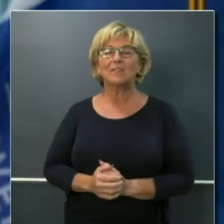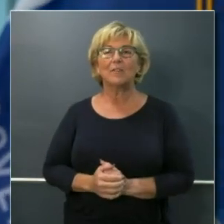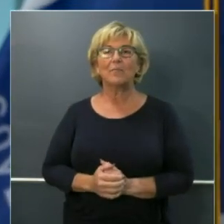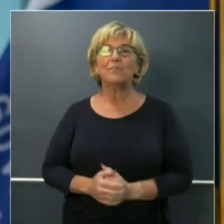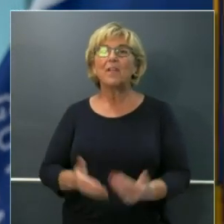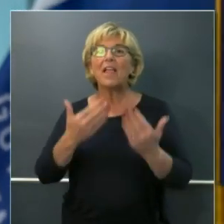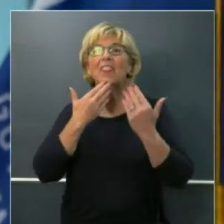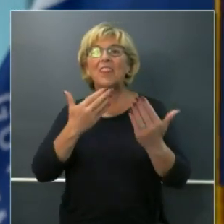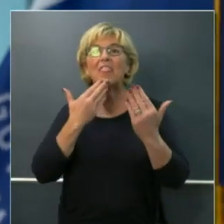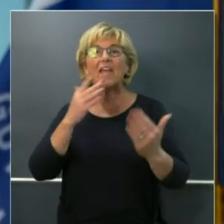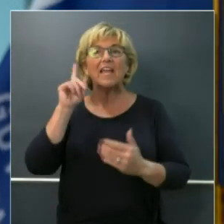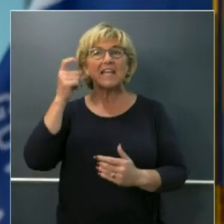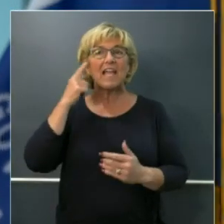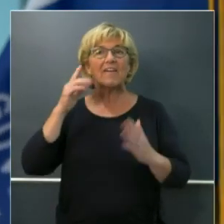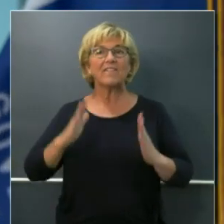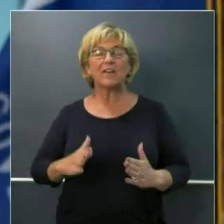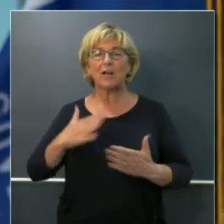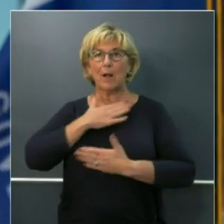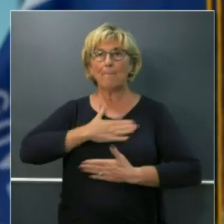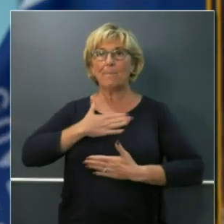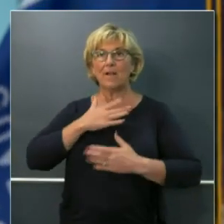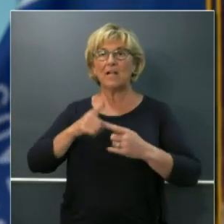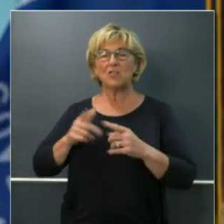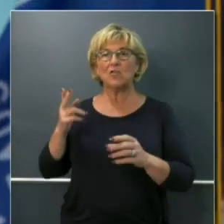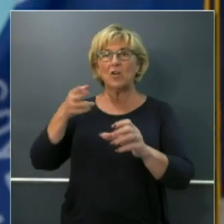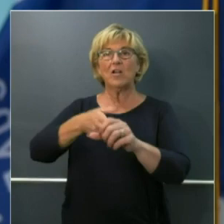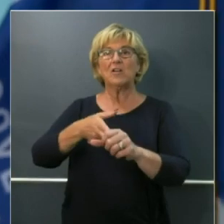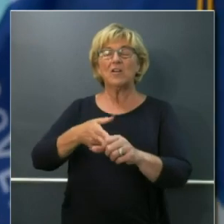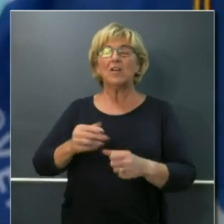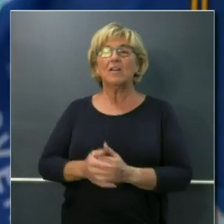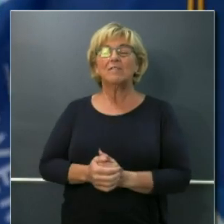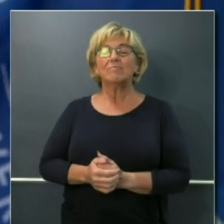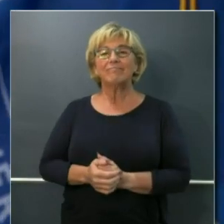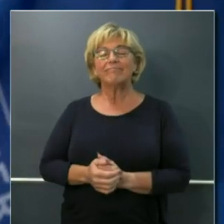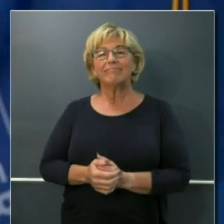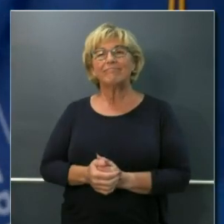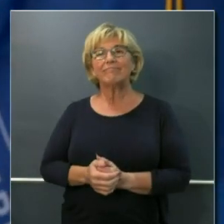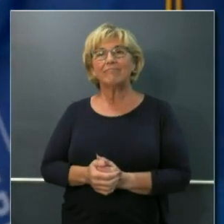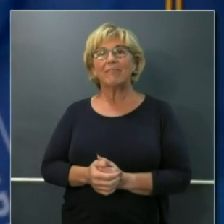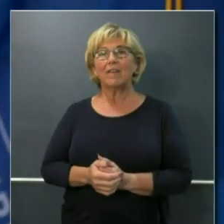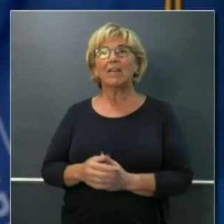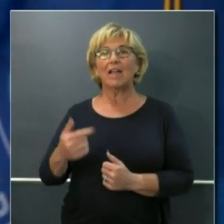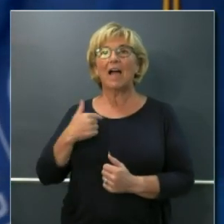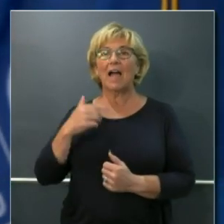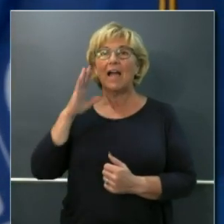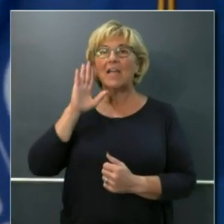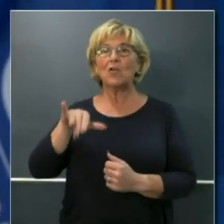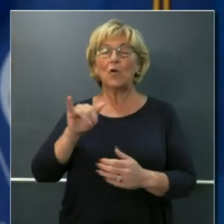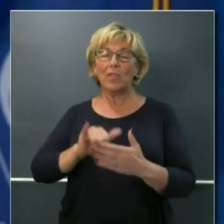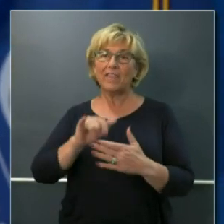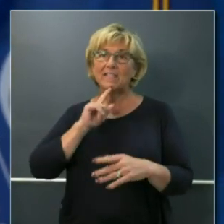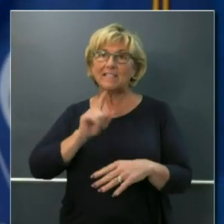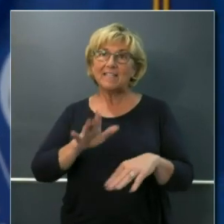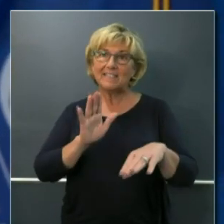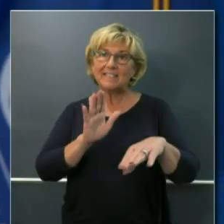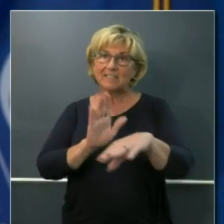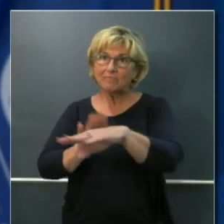Thank you, Governor. It's a pleasure to join you today with the message of what I would describe as cautious optimism, as we've just